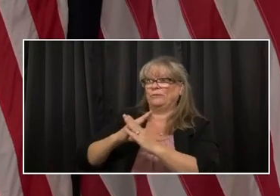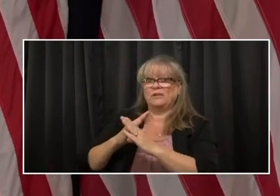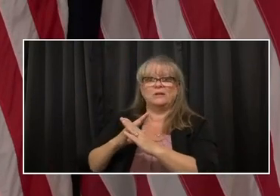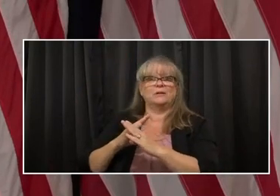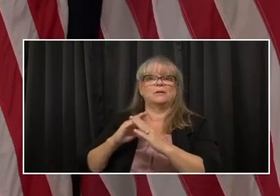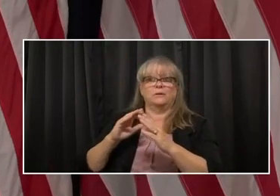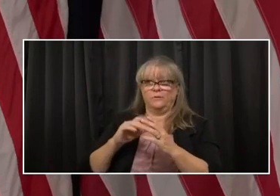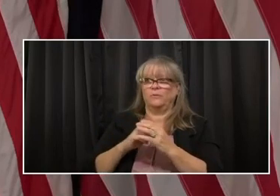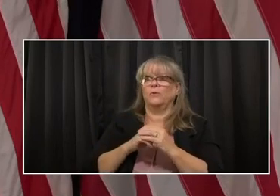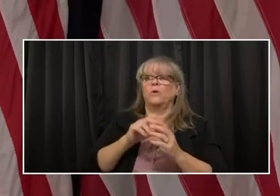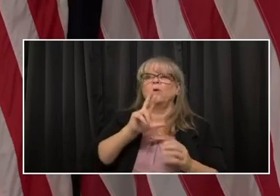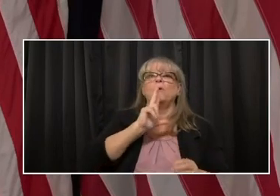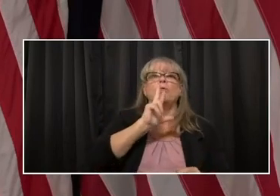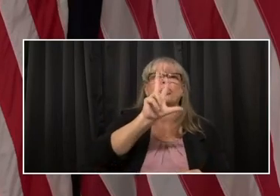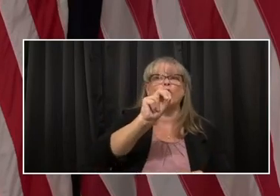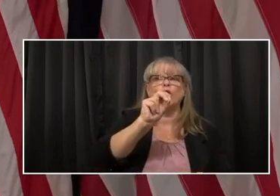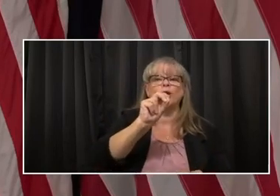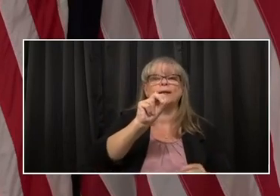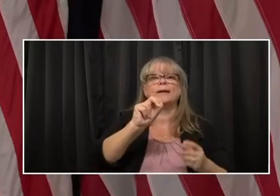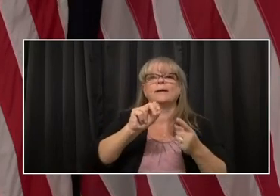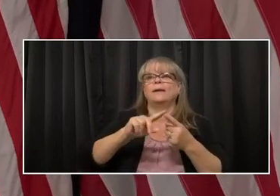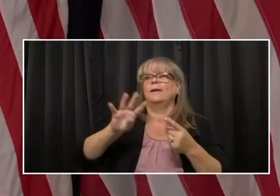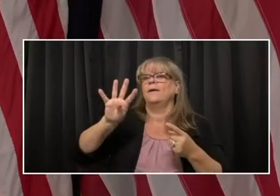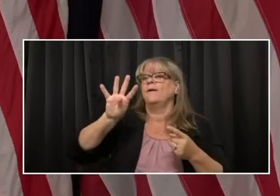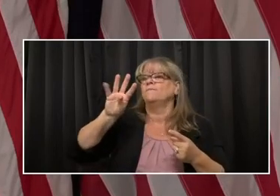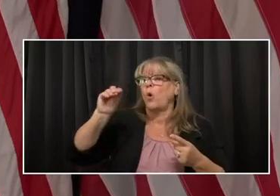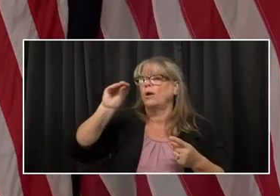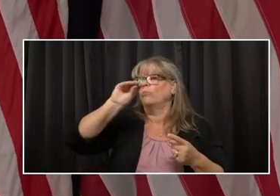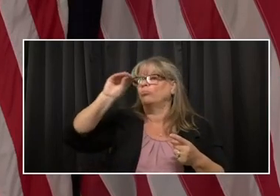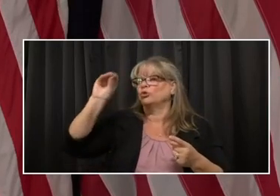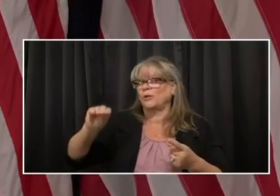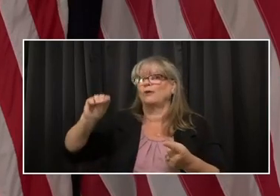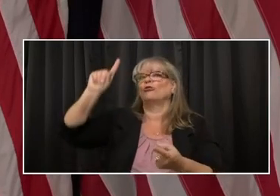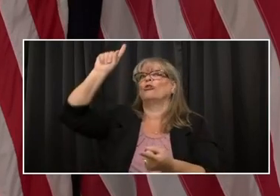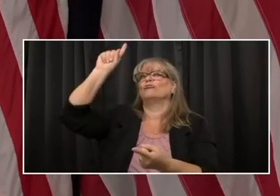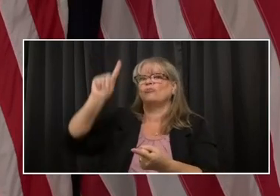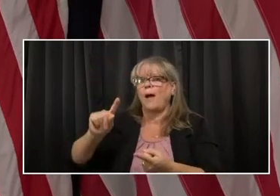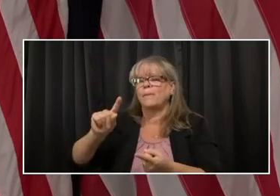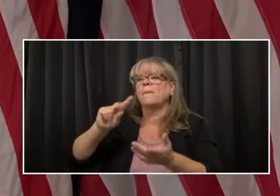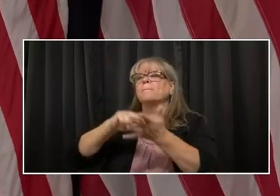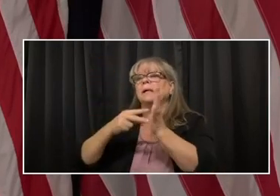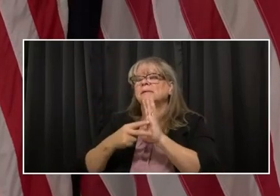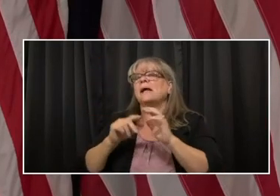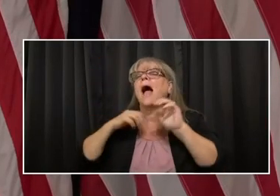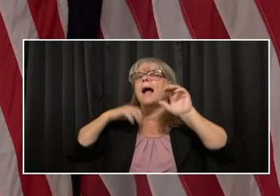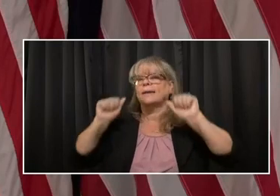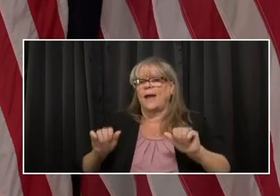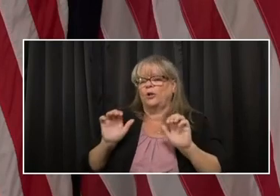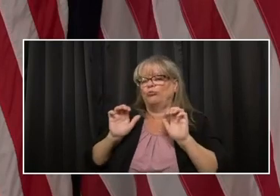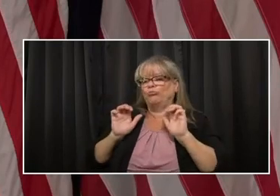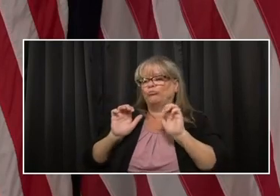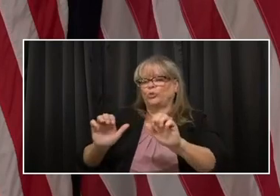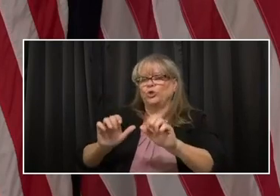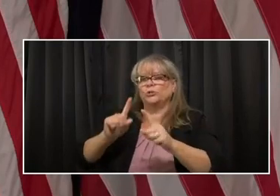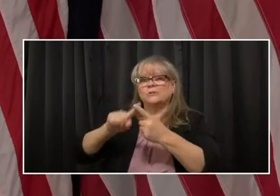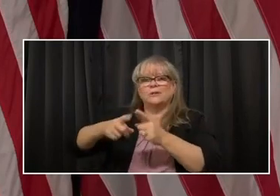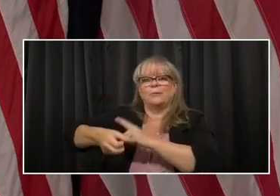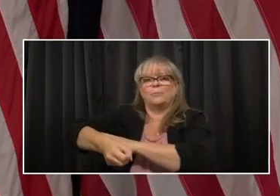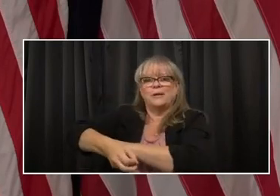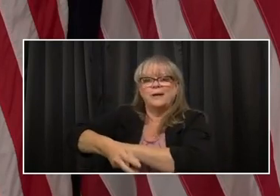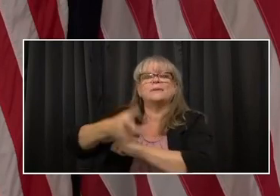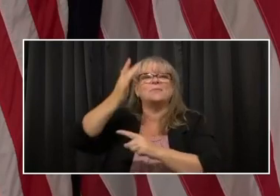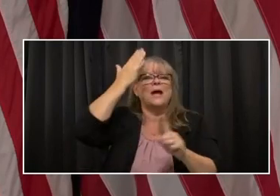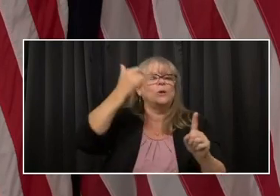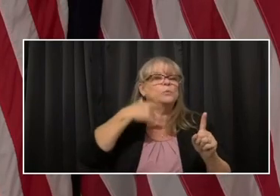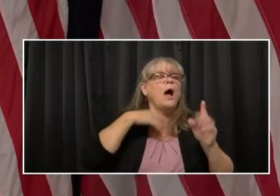40%. And so we're able to extend those hours to 11 p.m. And nobody is more